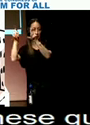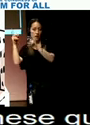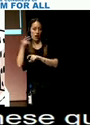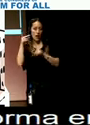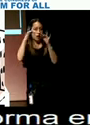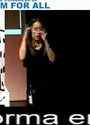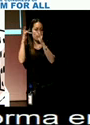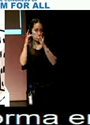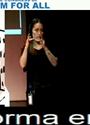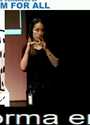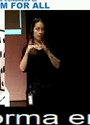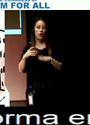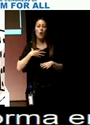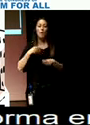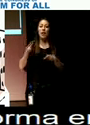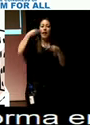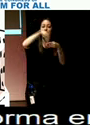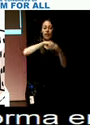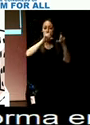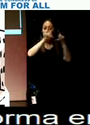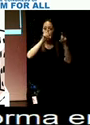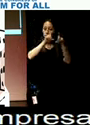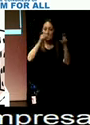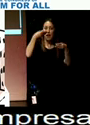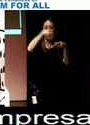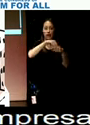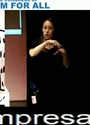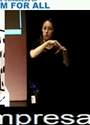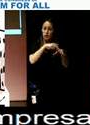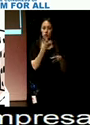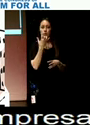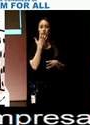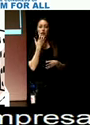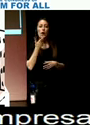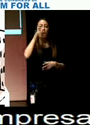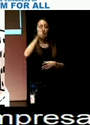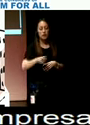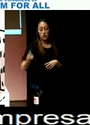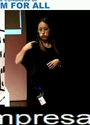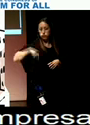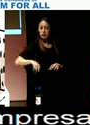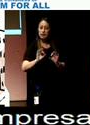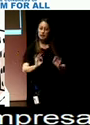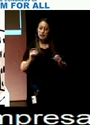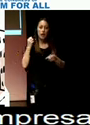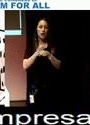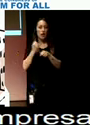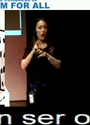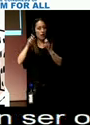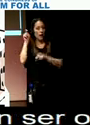either specialized tour operators, which work in the field of social tourism, or any of the 4 target groups